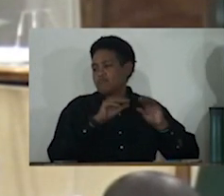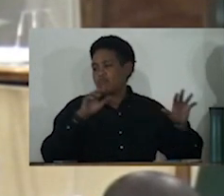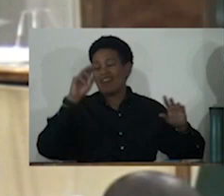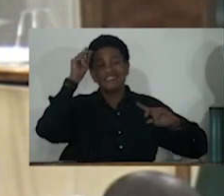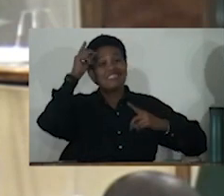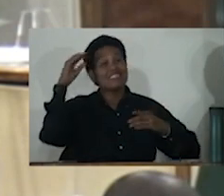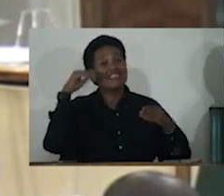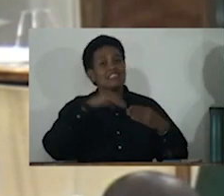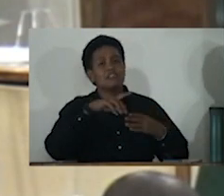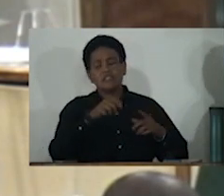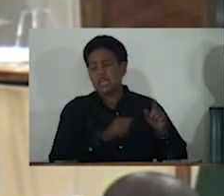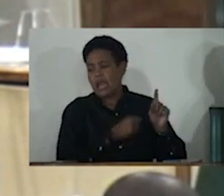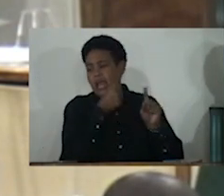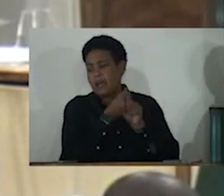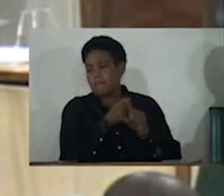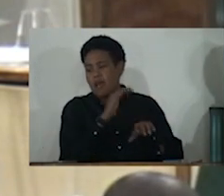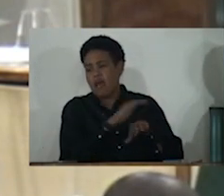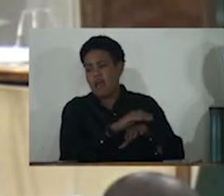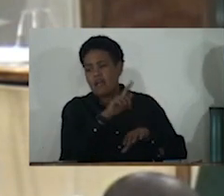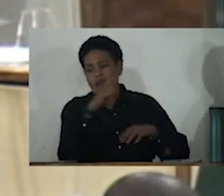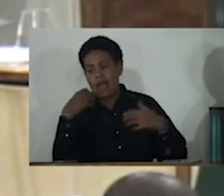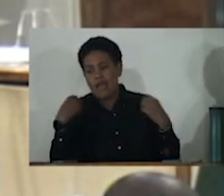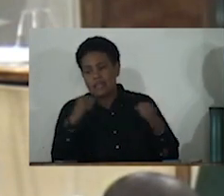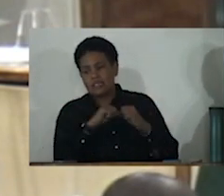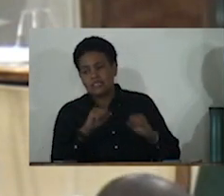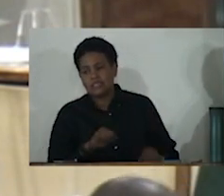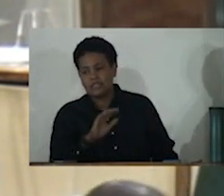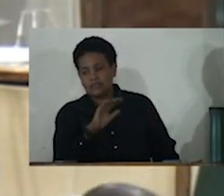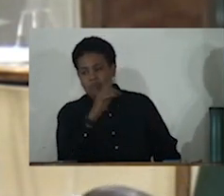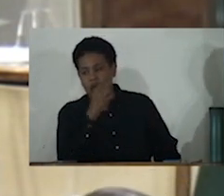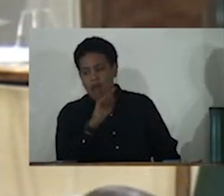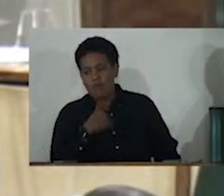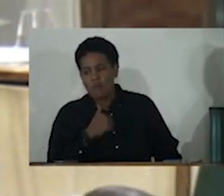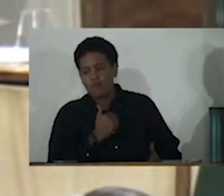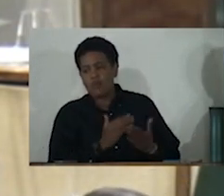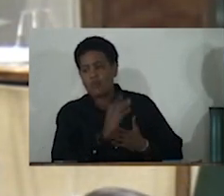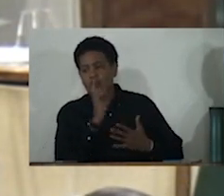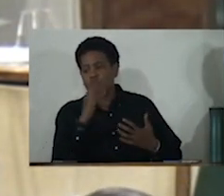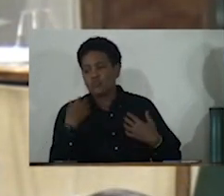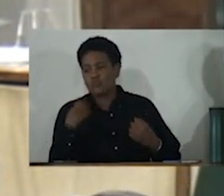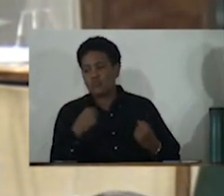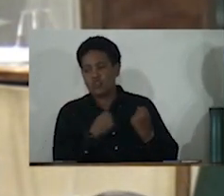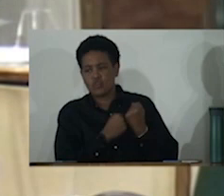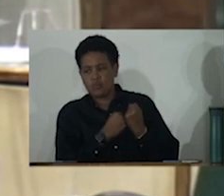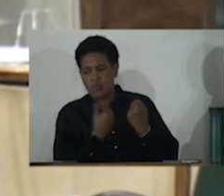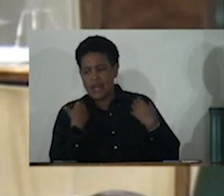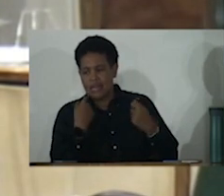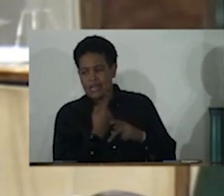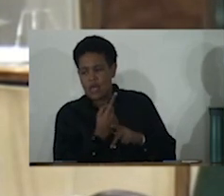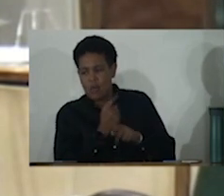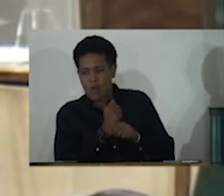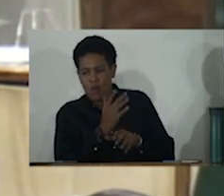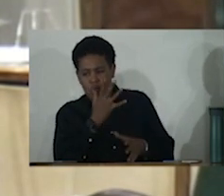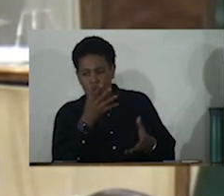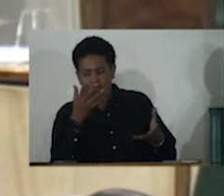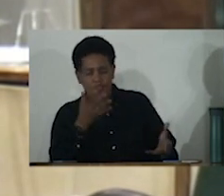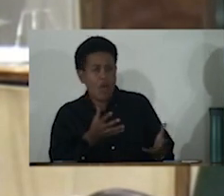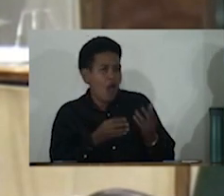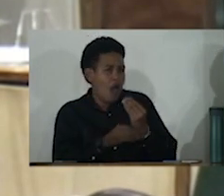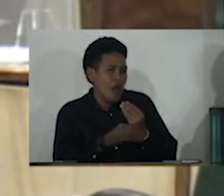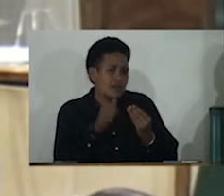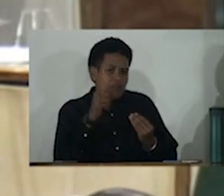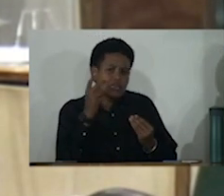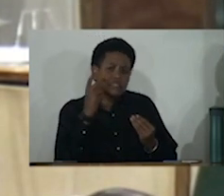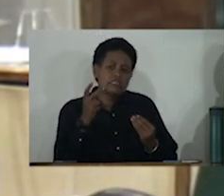disease and its impact on the health system. We have, through the strong support of the healthcare workers on the ground, not seen